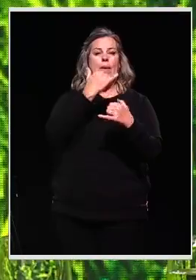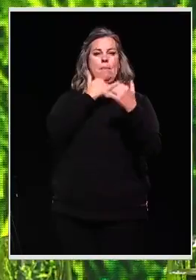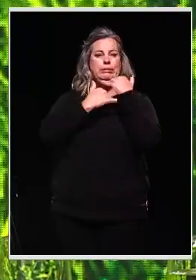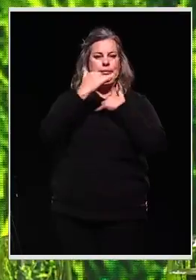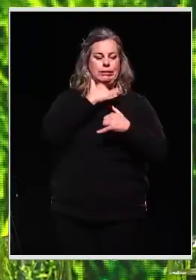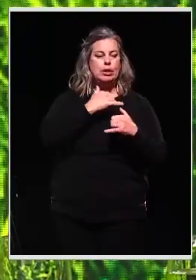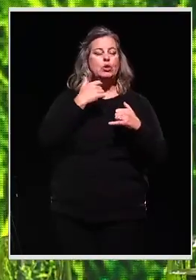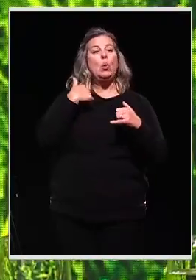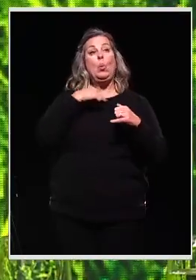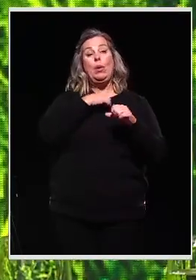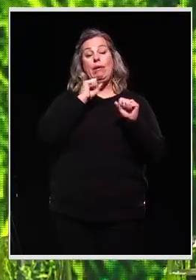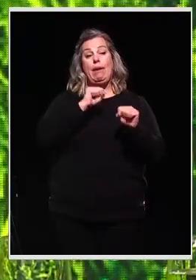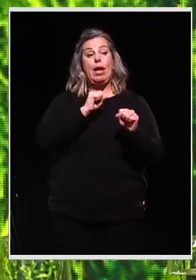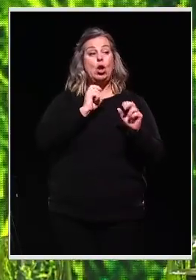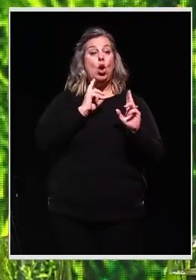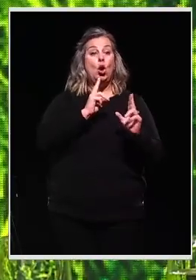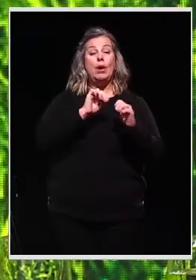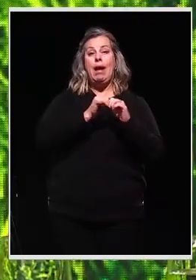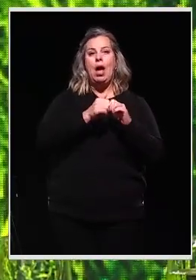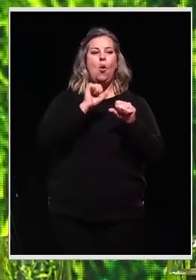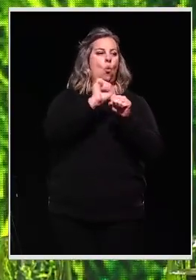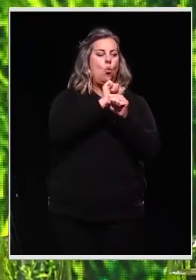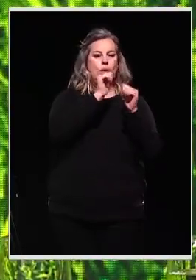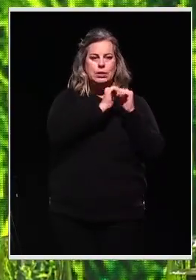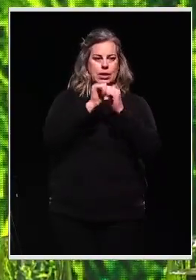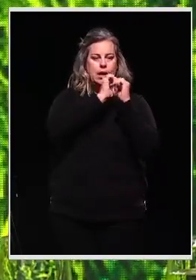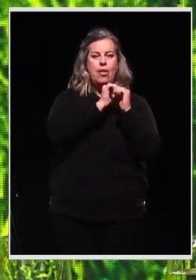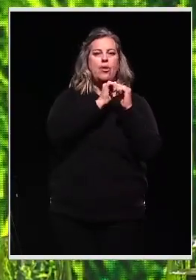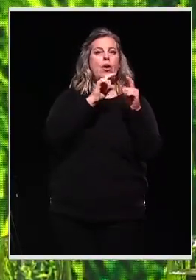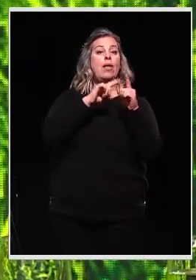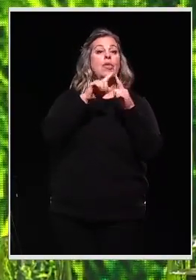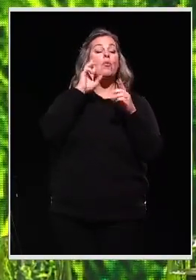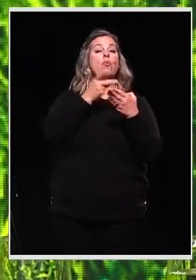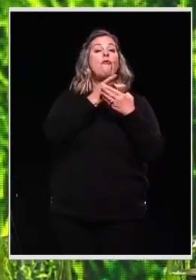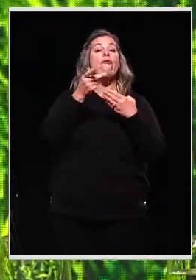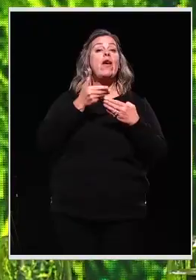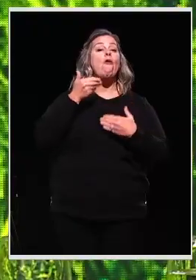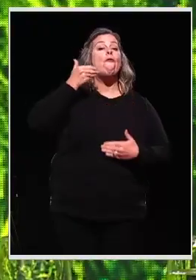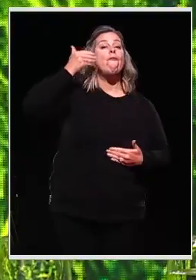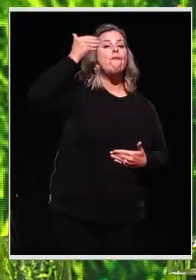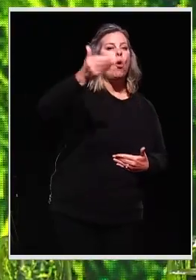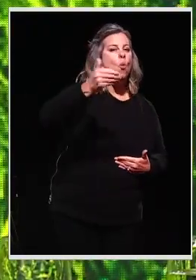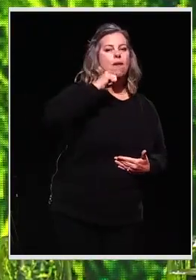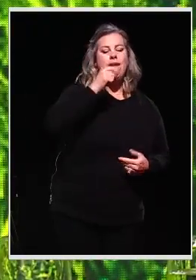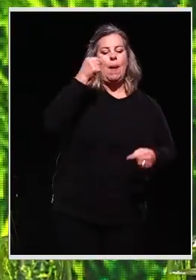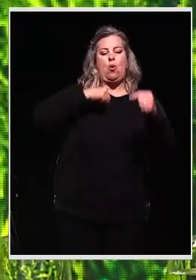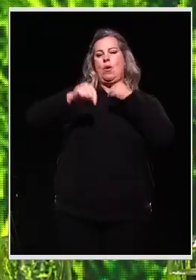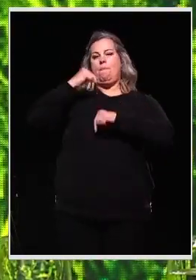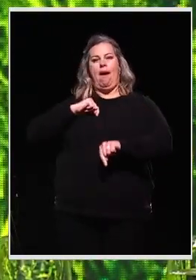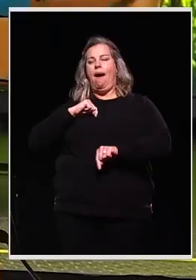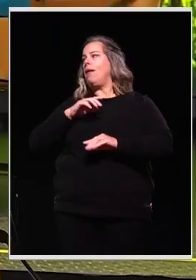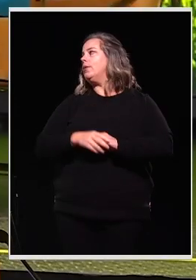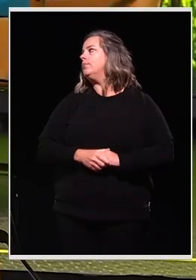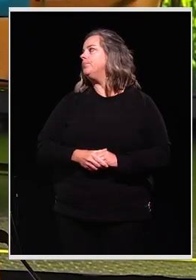work together and we partner and we learn from each other, and then we fail forward as opposed to failing back, which is a real concern right now. Yeah.